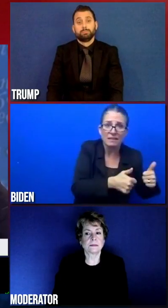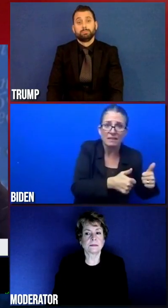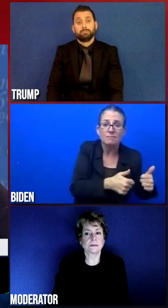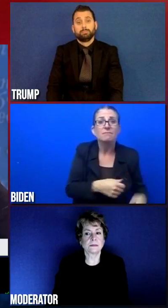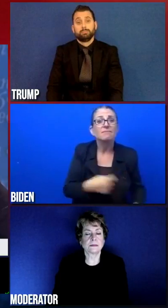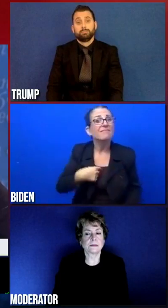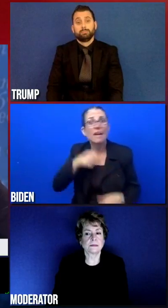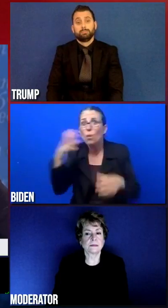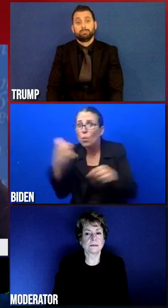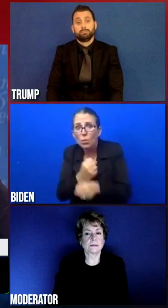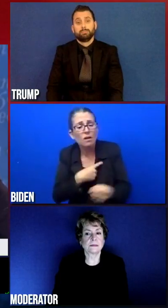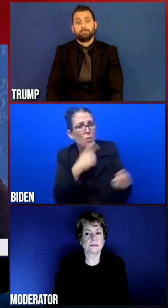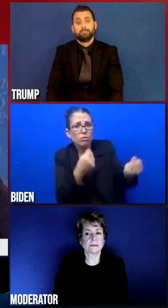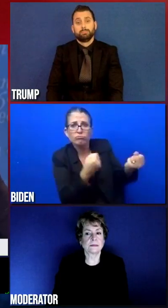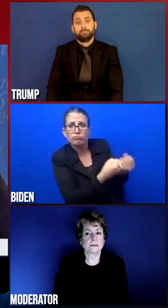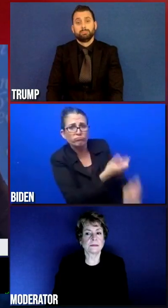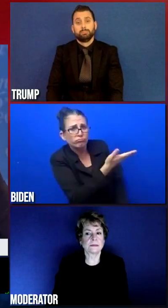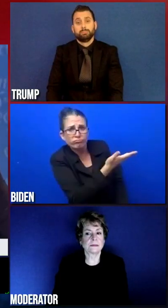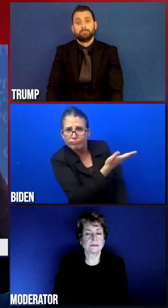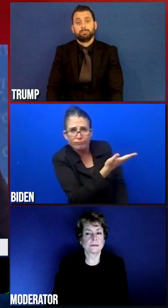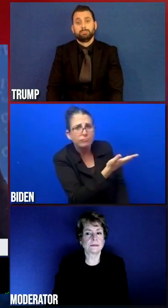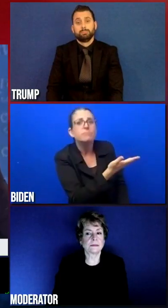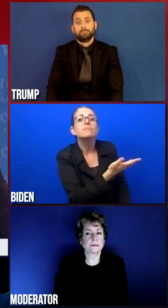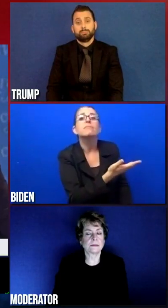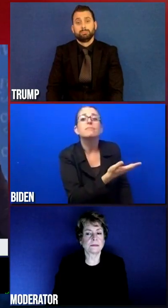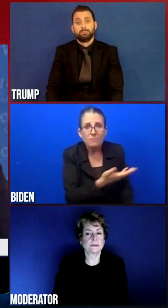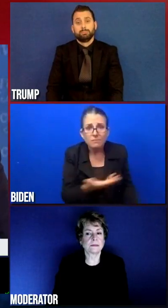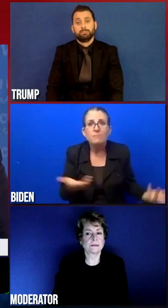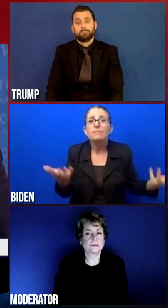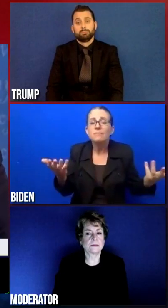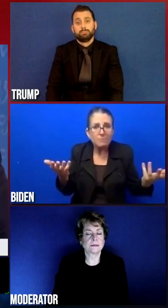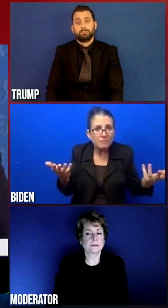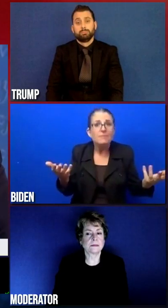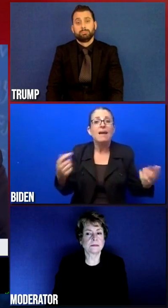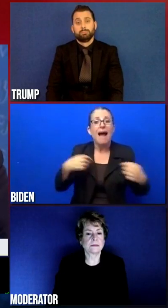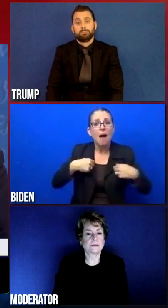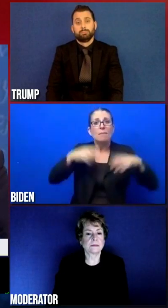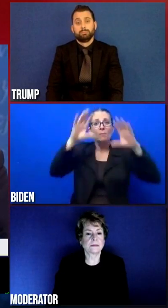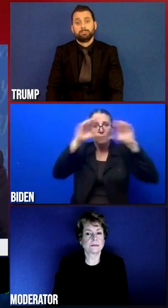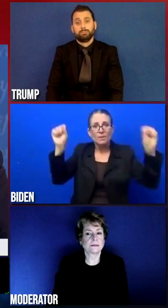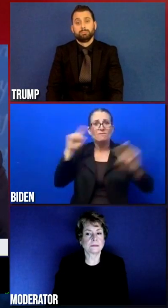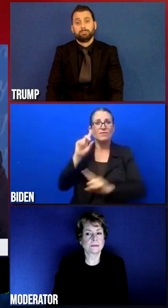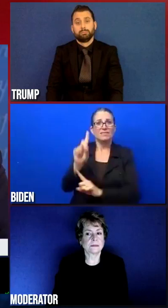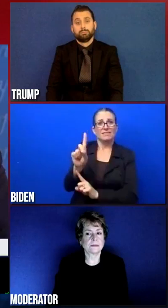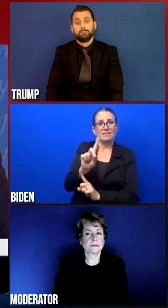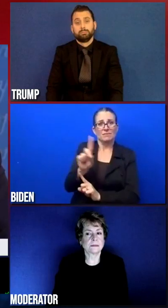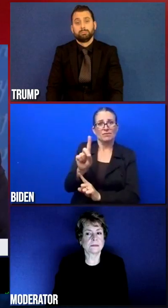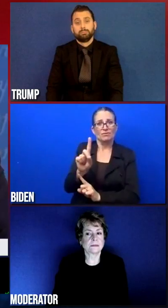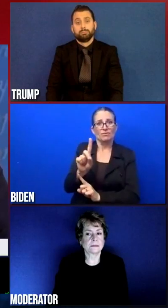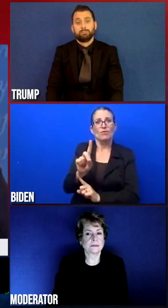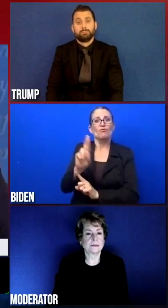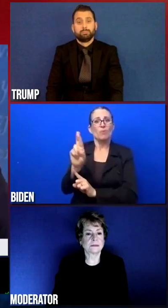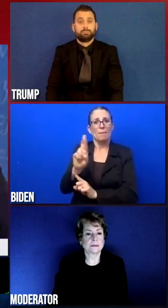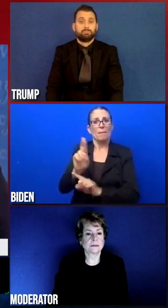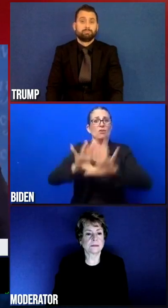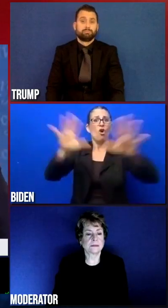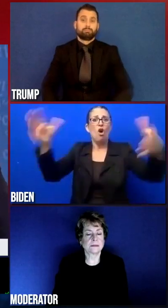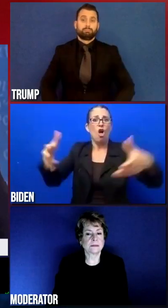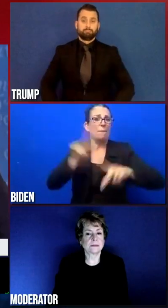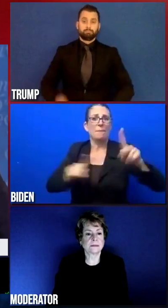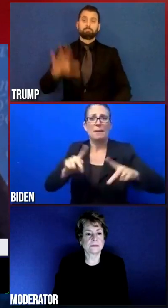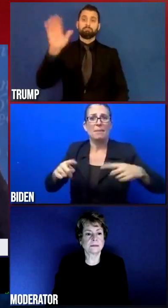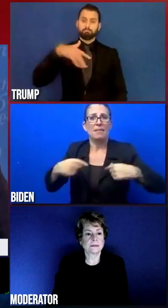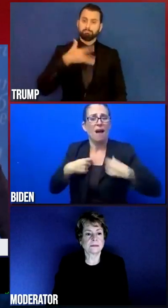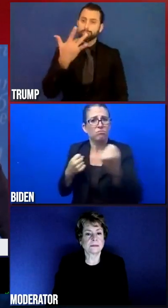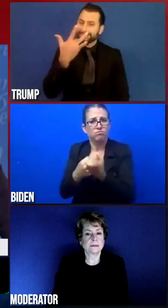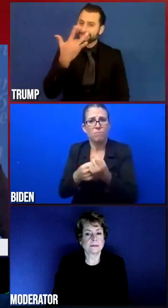the Democrats. I'll be a president for Democrats and Republicans. And this guy, I want to see an honest ballot count. Gentlemen, you say